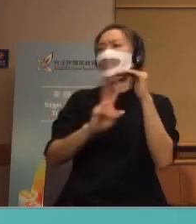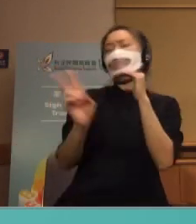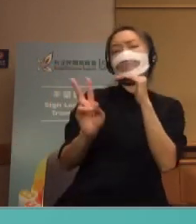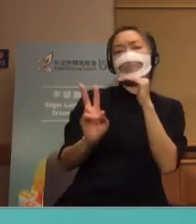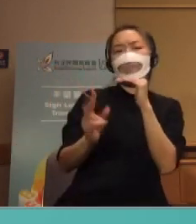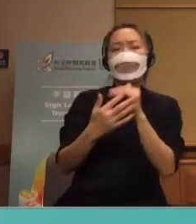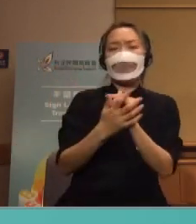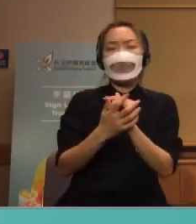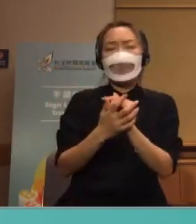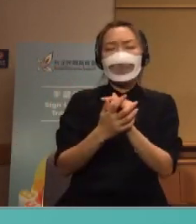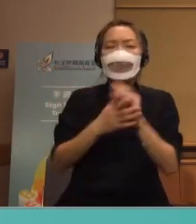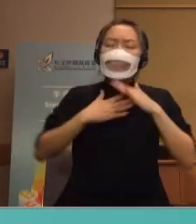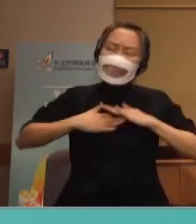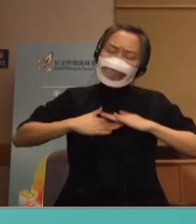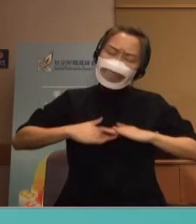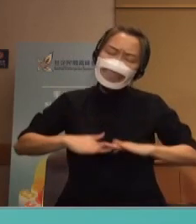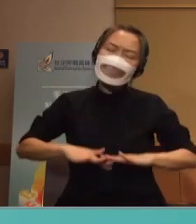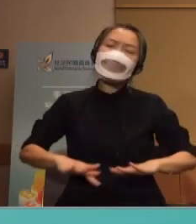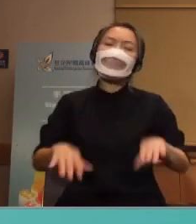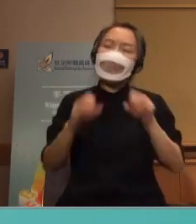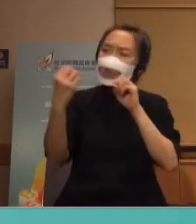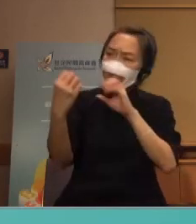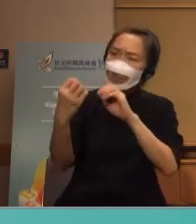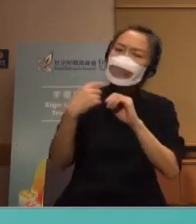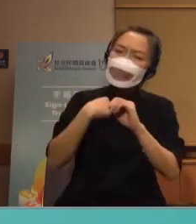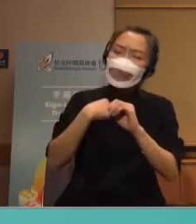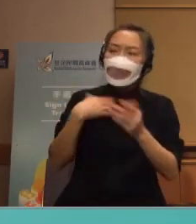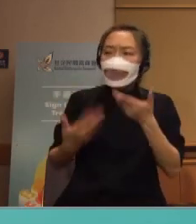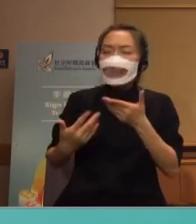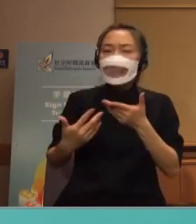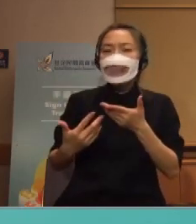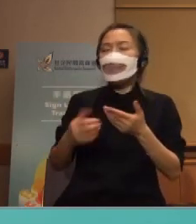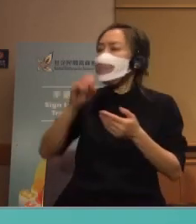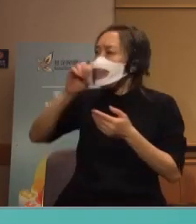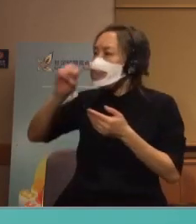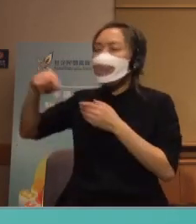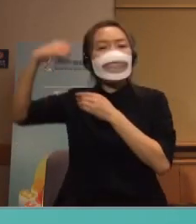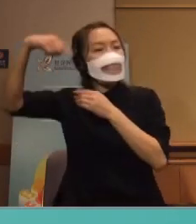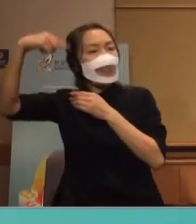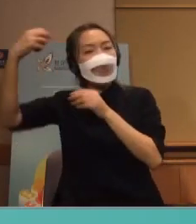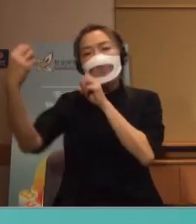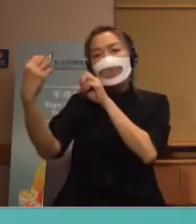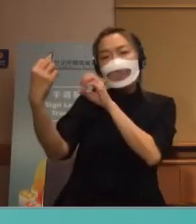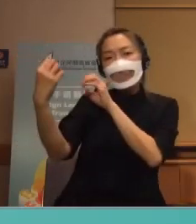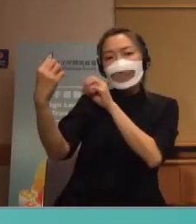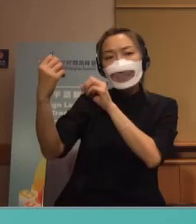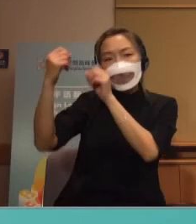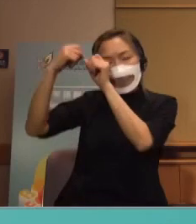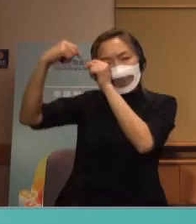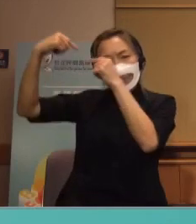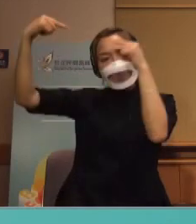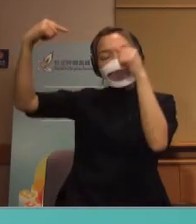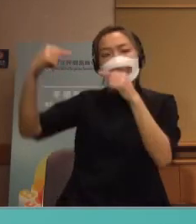day, and see if we can tear down those prejudices or the biases that we hear in the media, because the media likes to